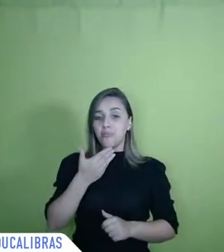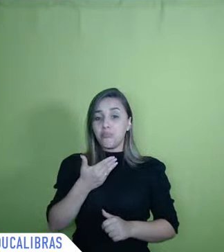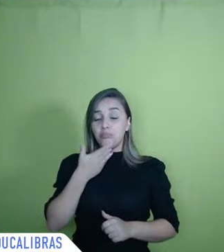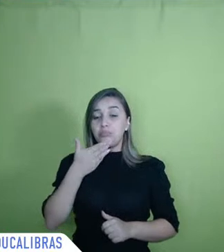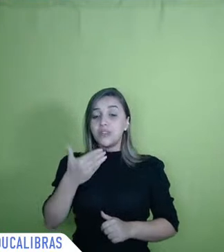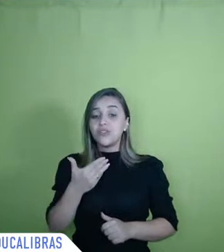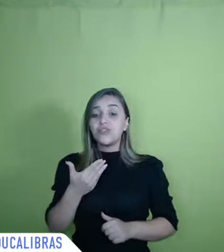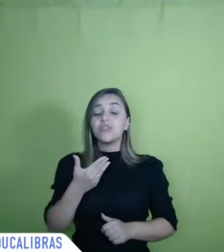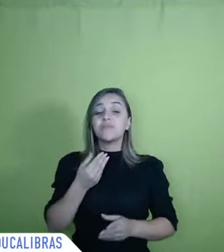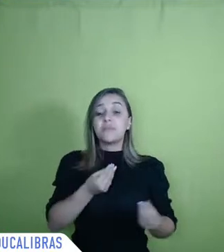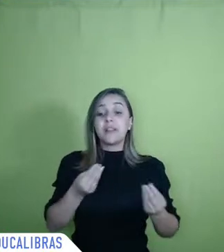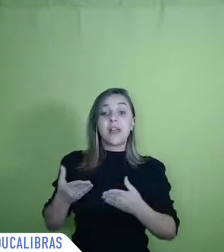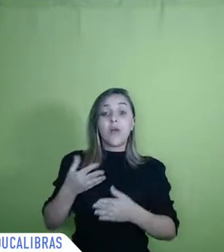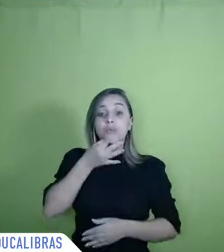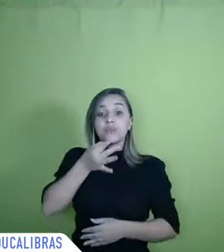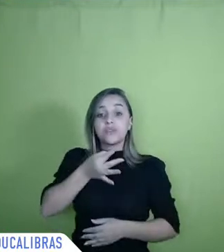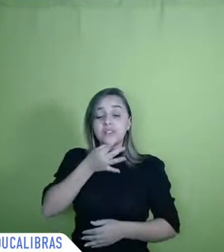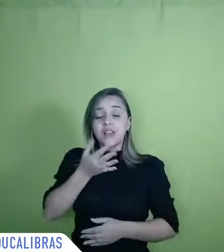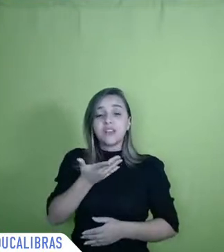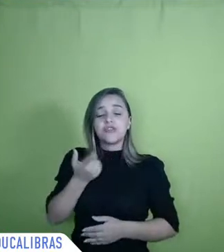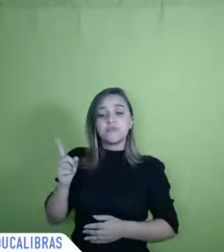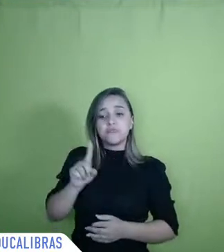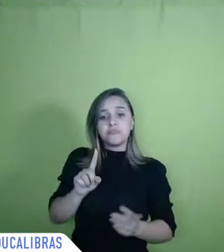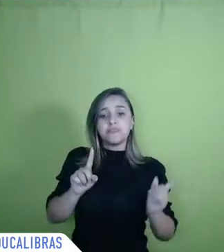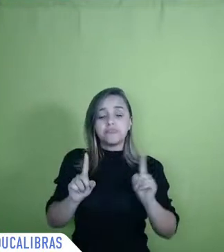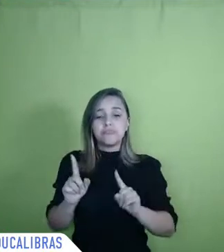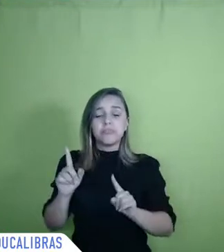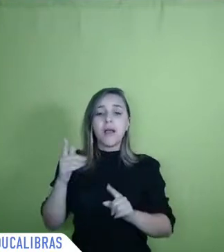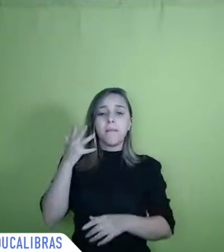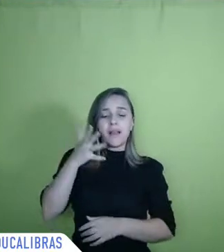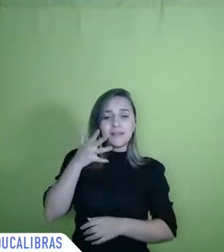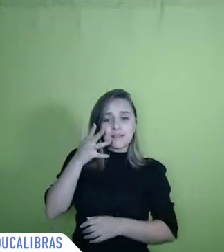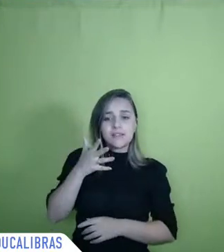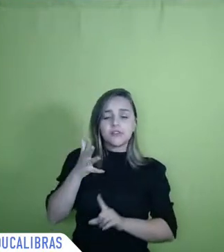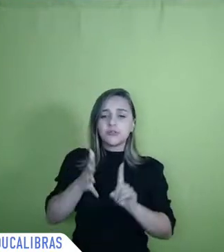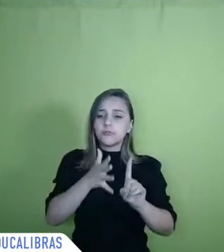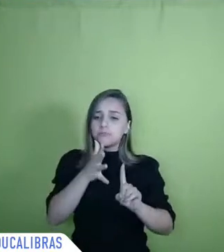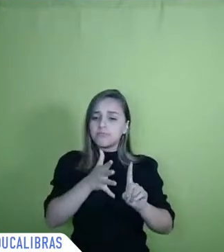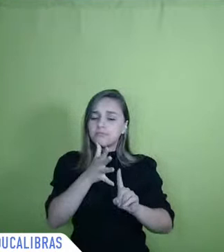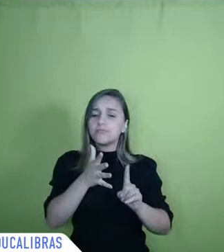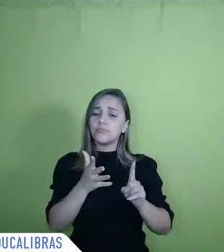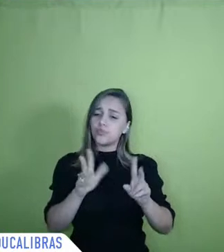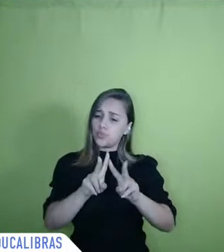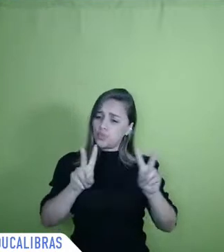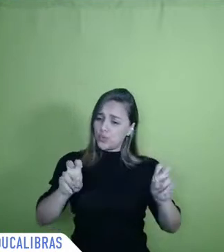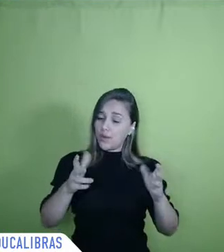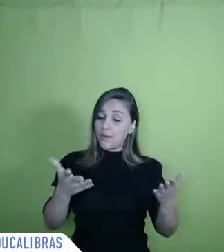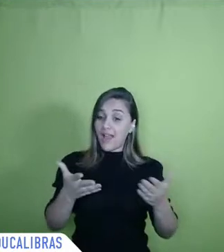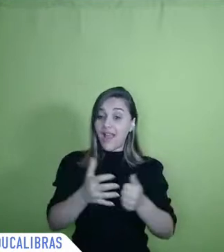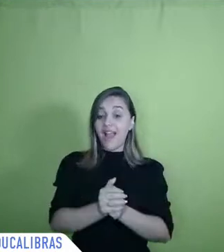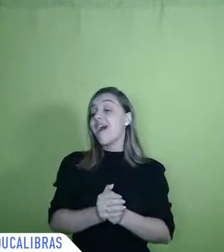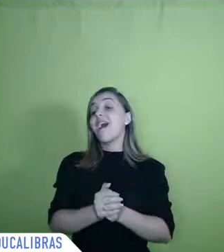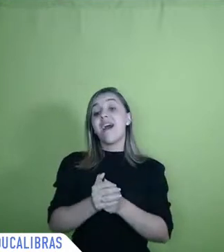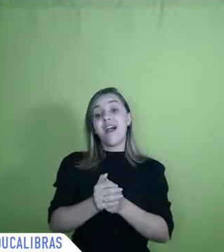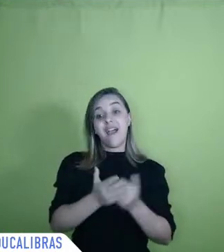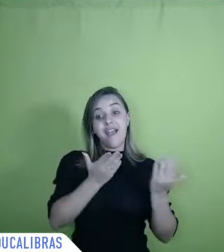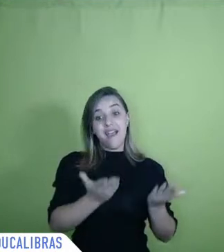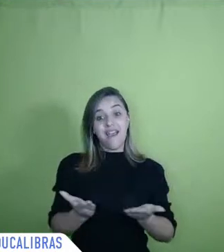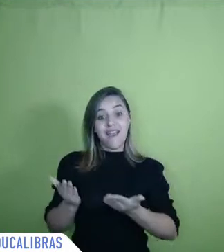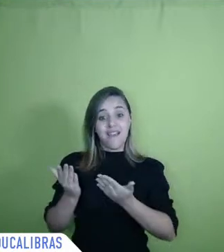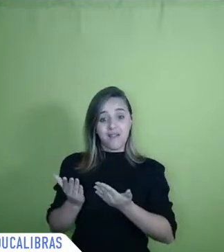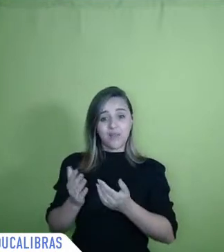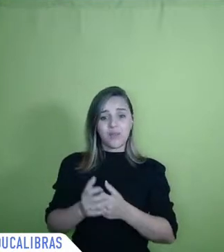and the other panelists will be able to contribute to that. But I will now get back to